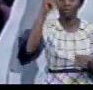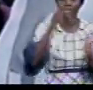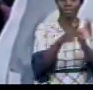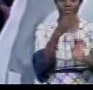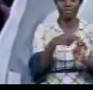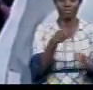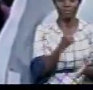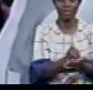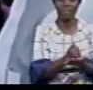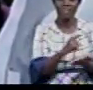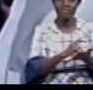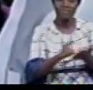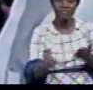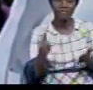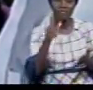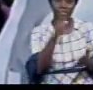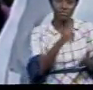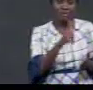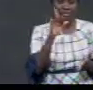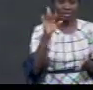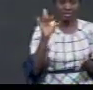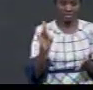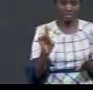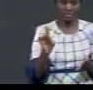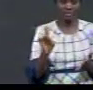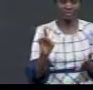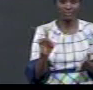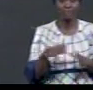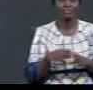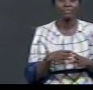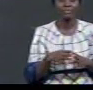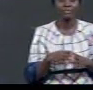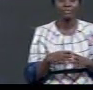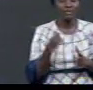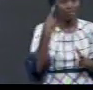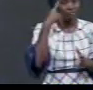Verse 28 says, for